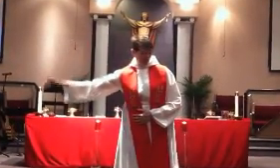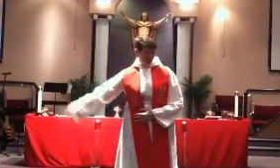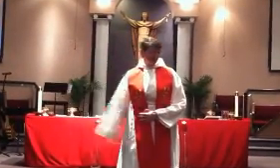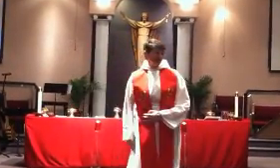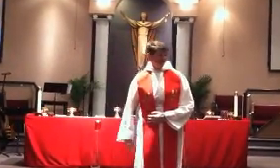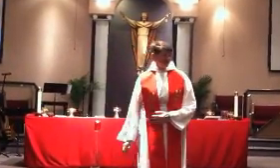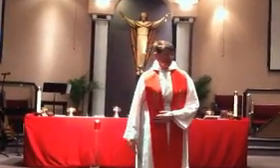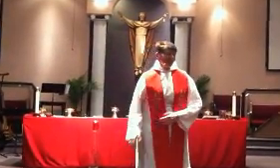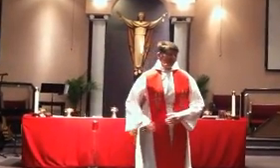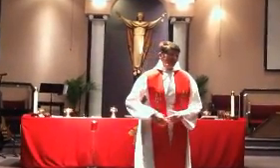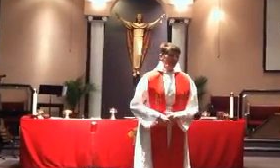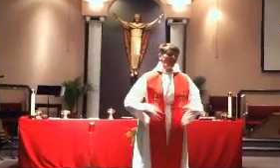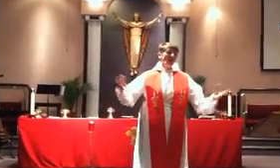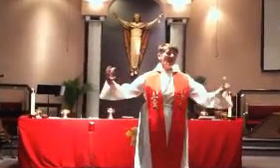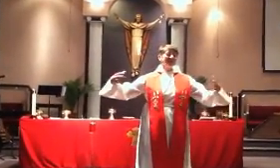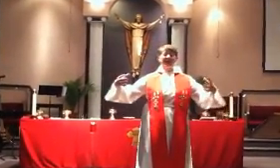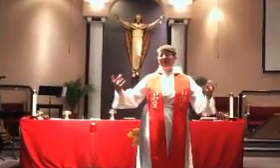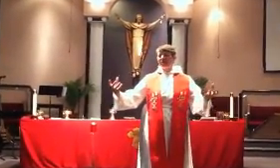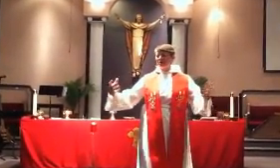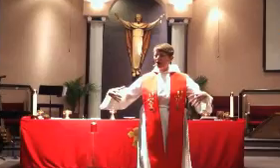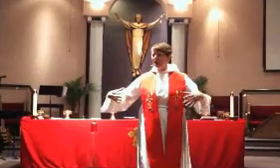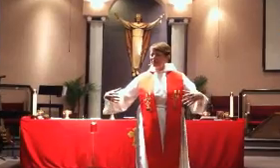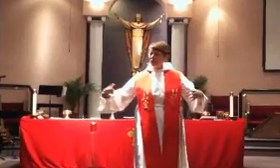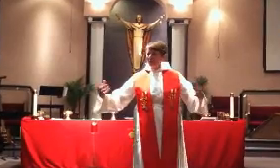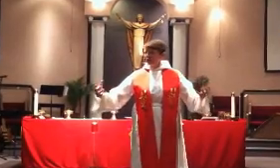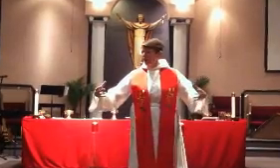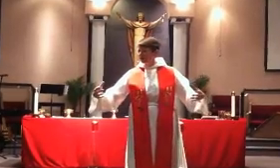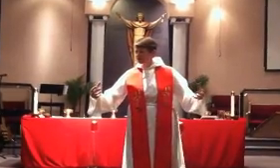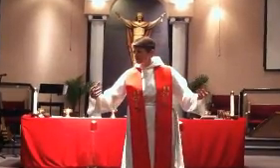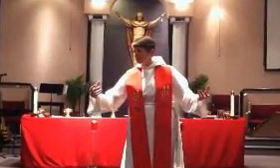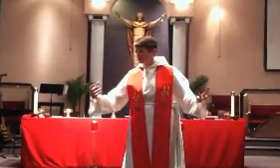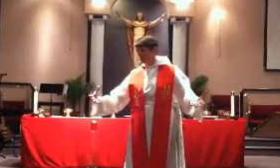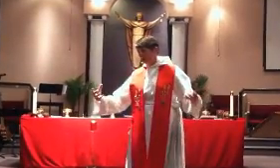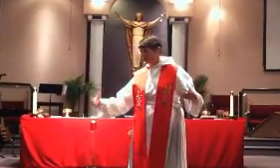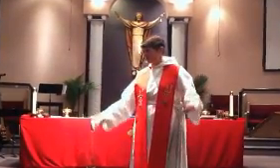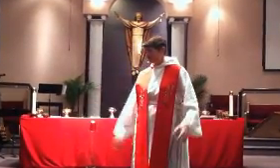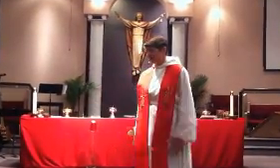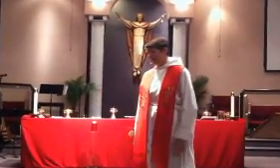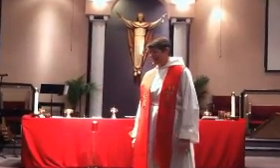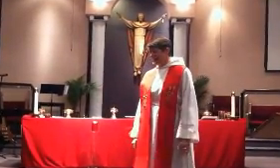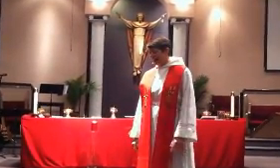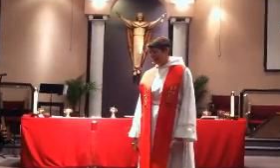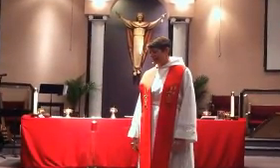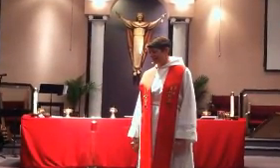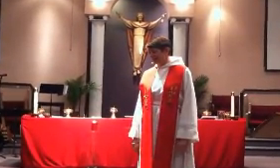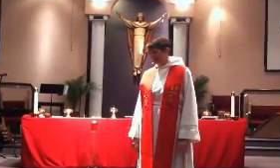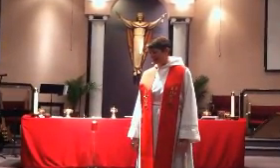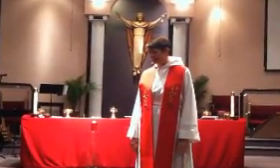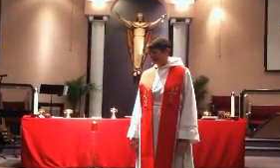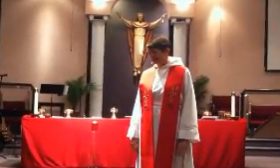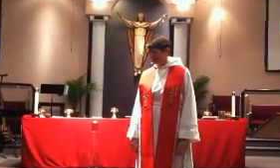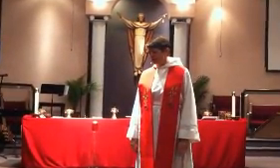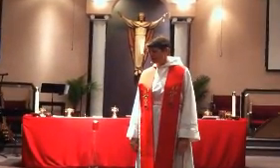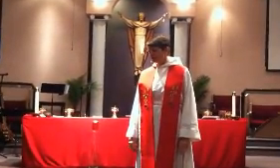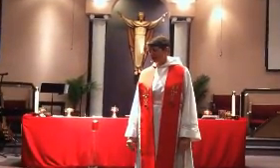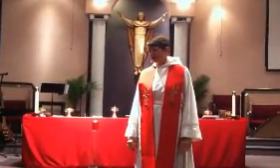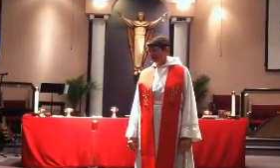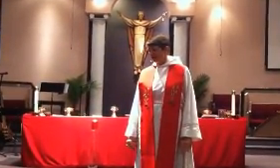Praise God. We all met together to talk about what the conference meant to us. And